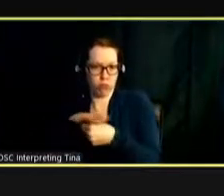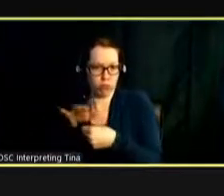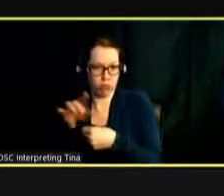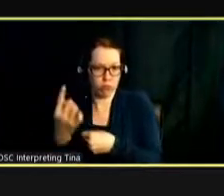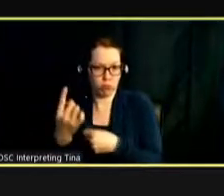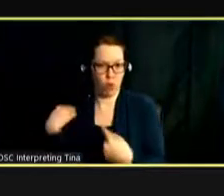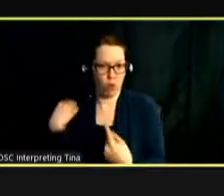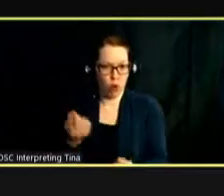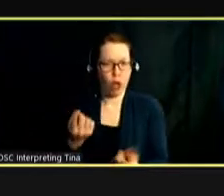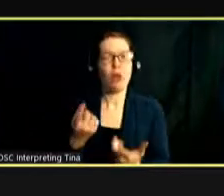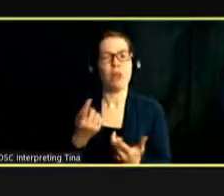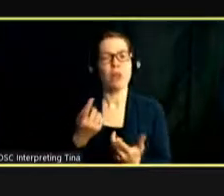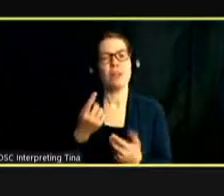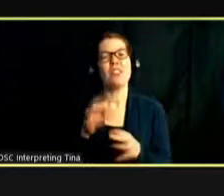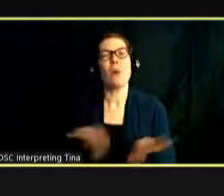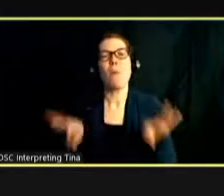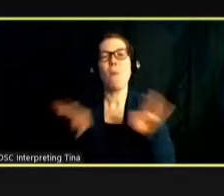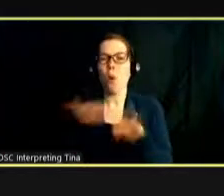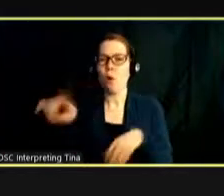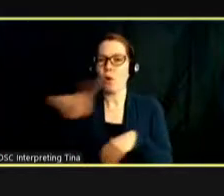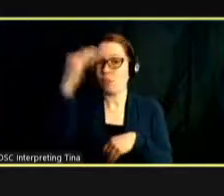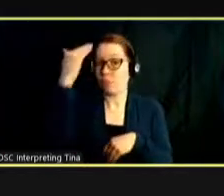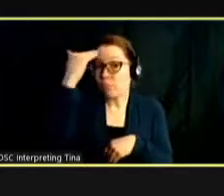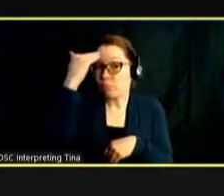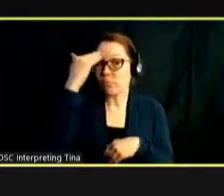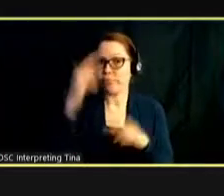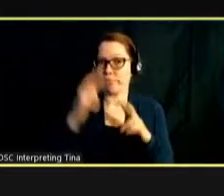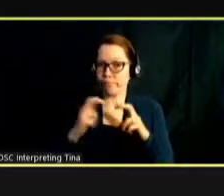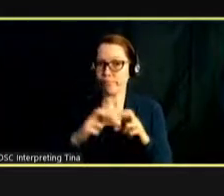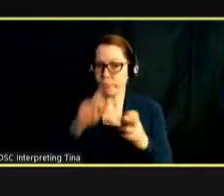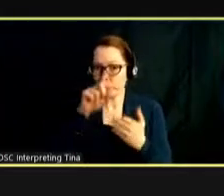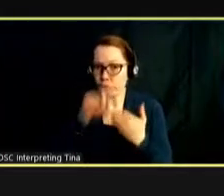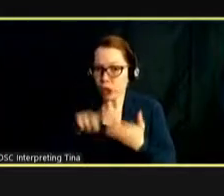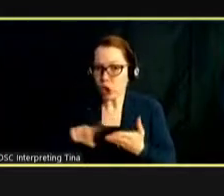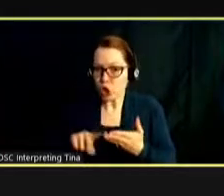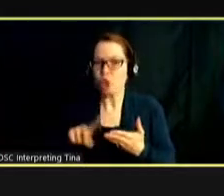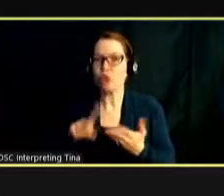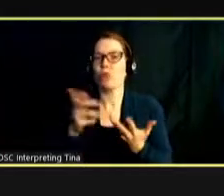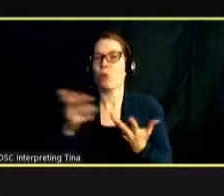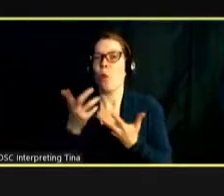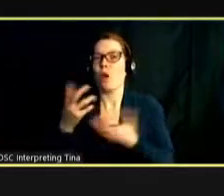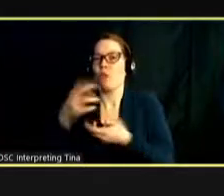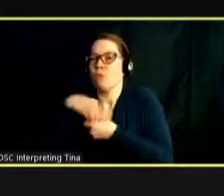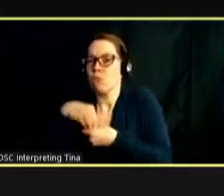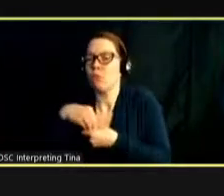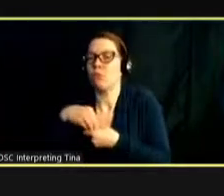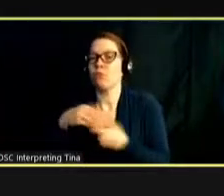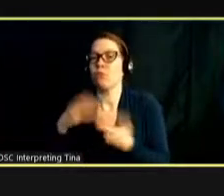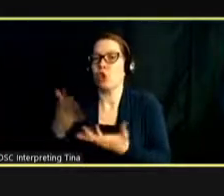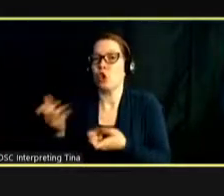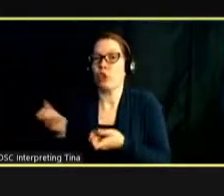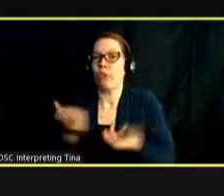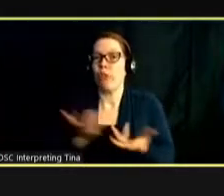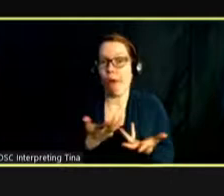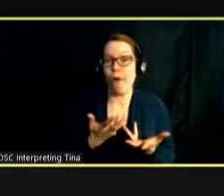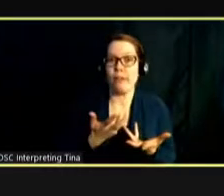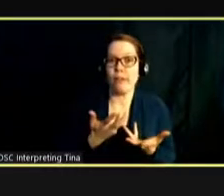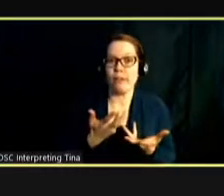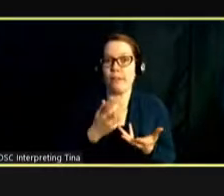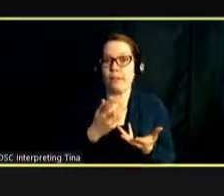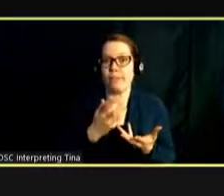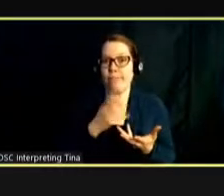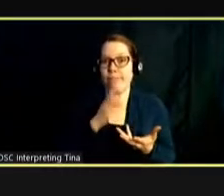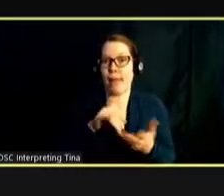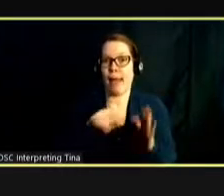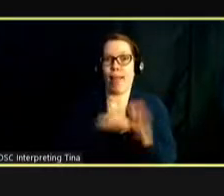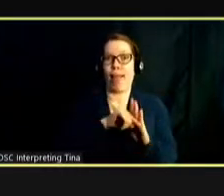for you to understand too. So be knowledgeable, do your research about what could actually maybe give you a reaction that you're going to